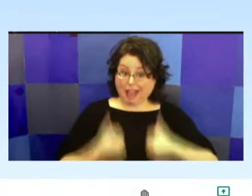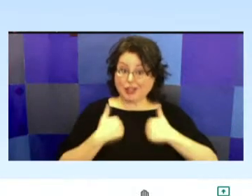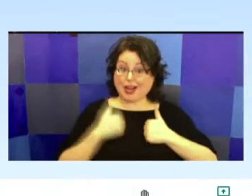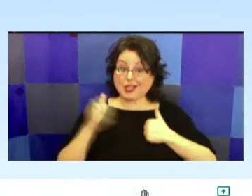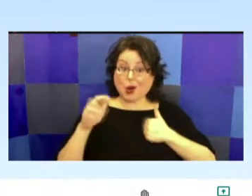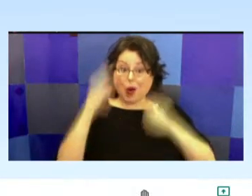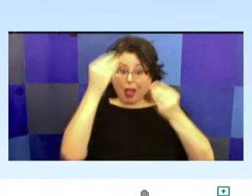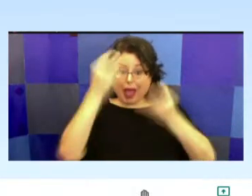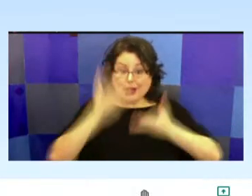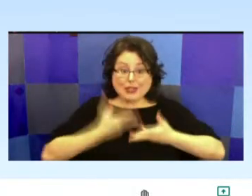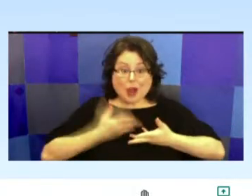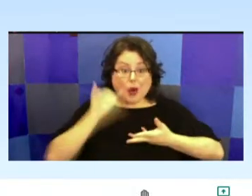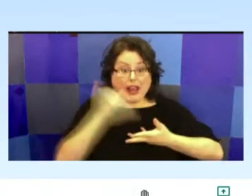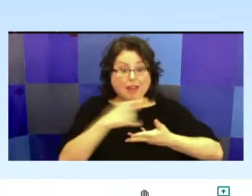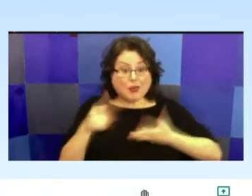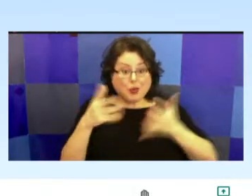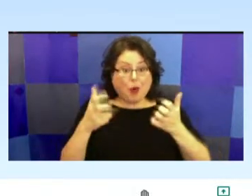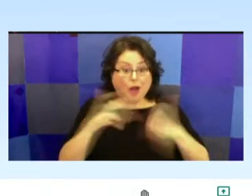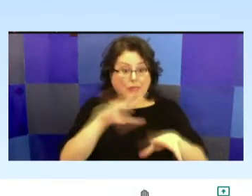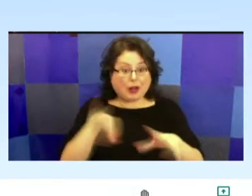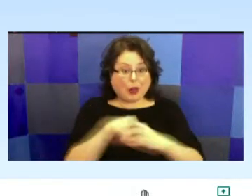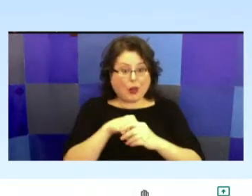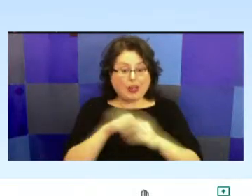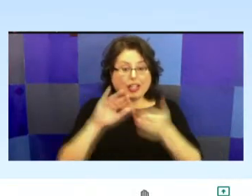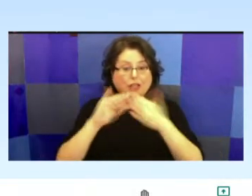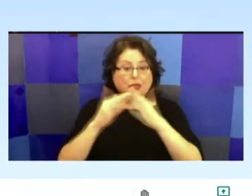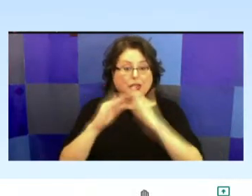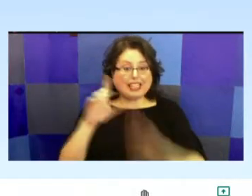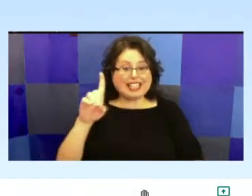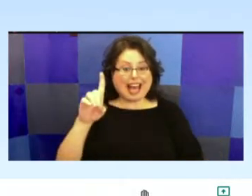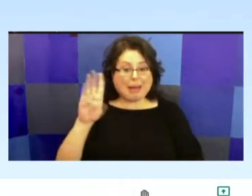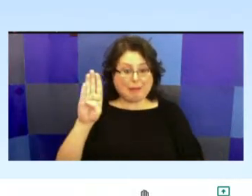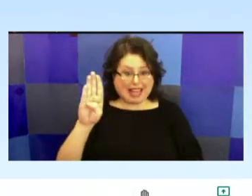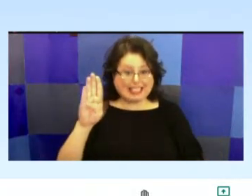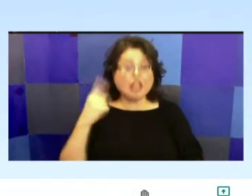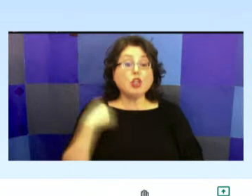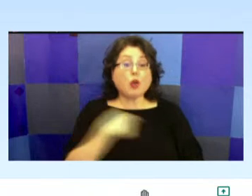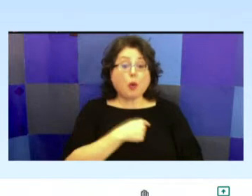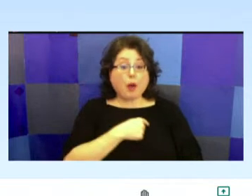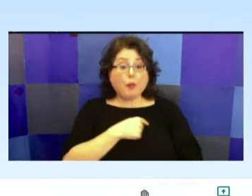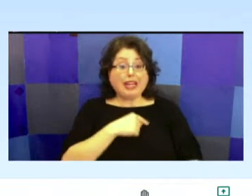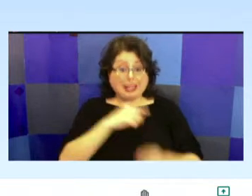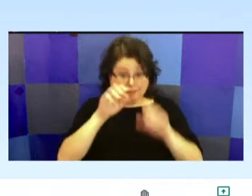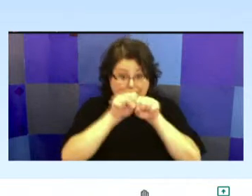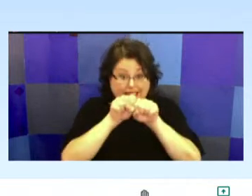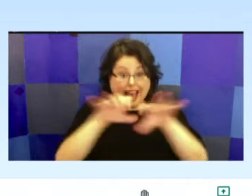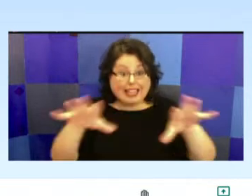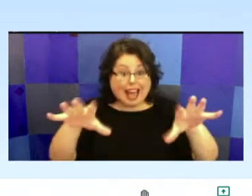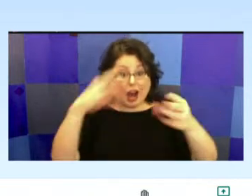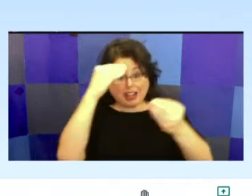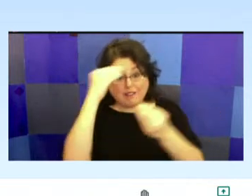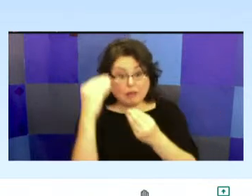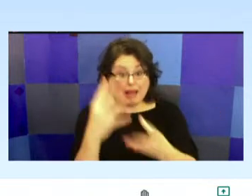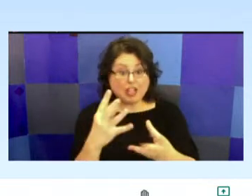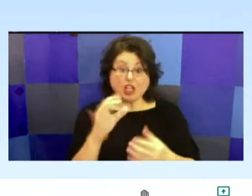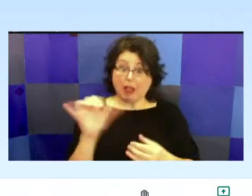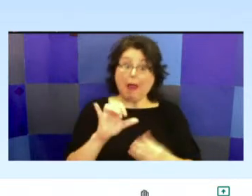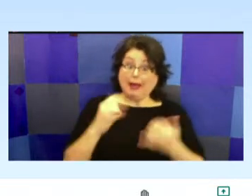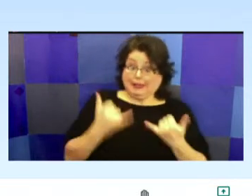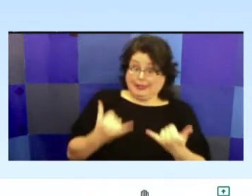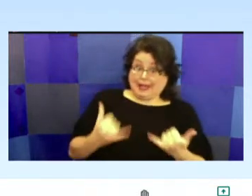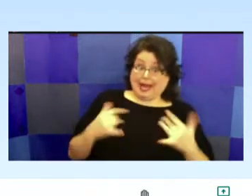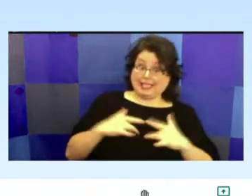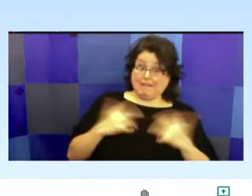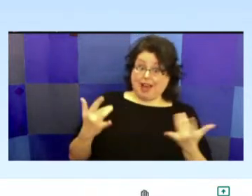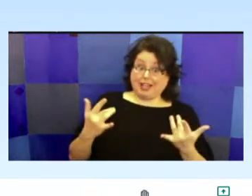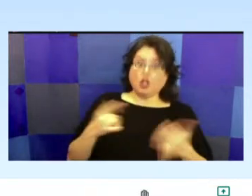know if you want to be included in our community database, so that when we send out information about events like the one we're having today, we can make sure that you